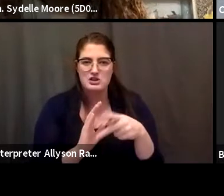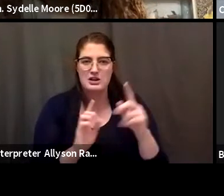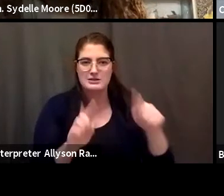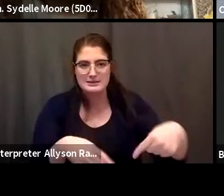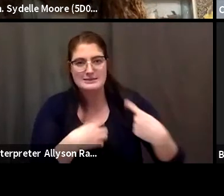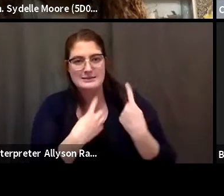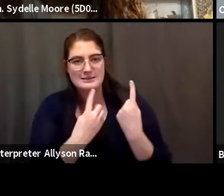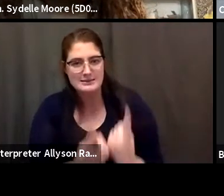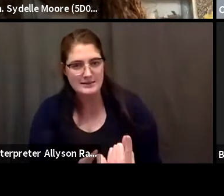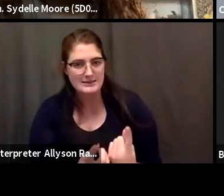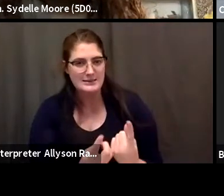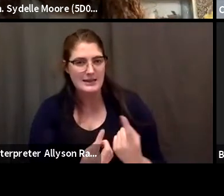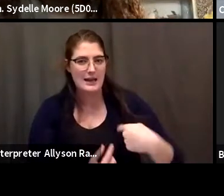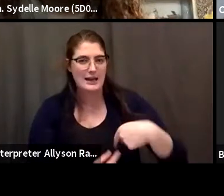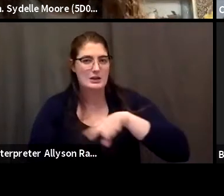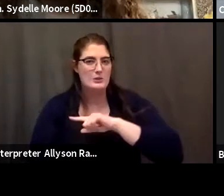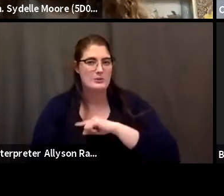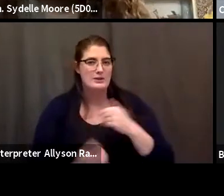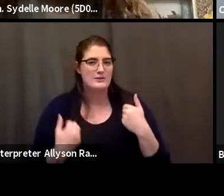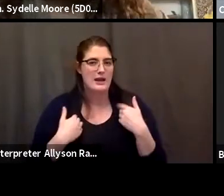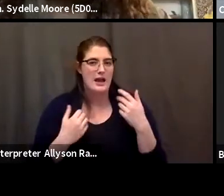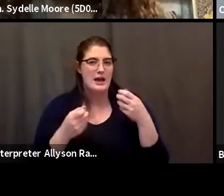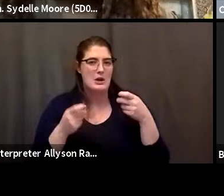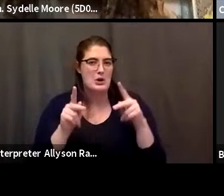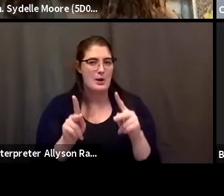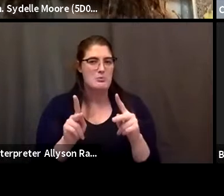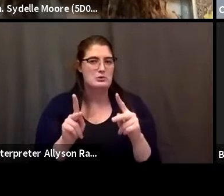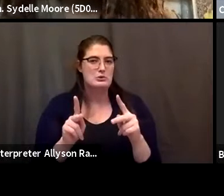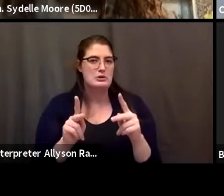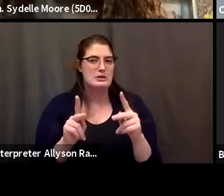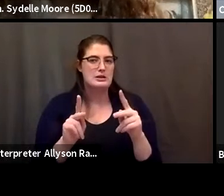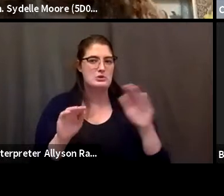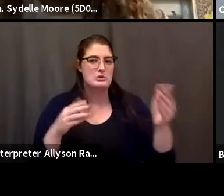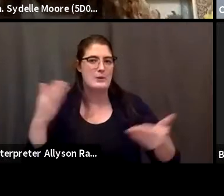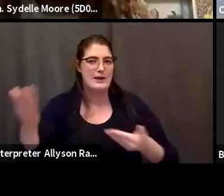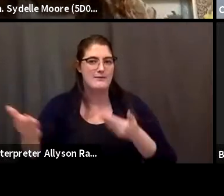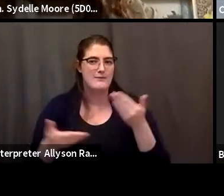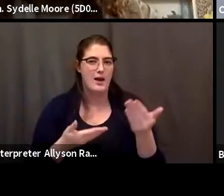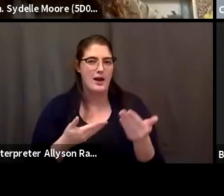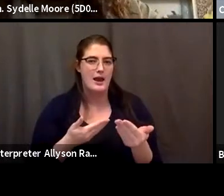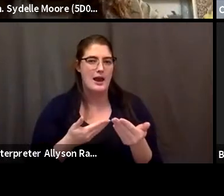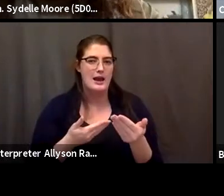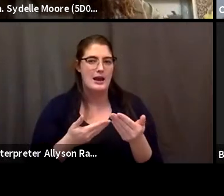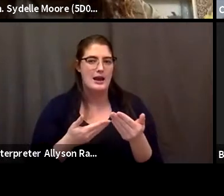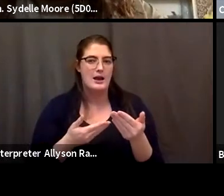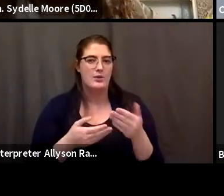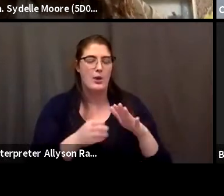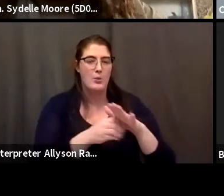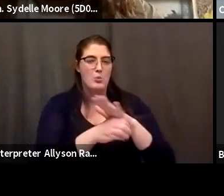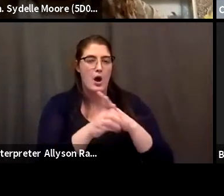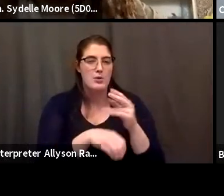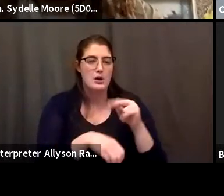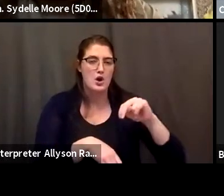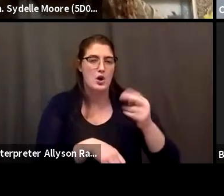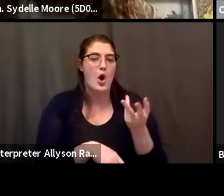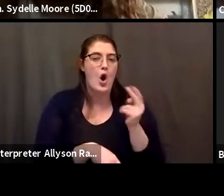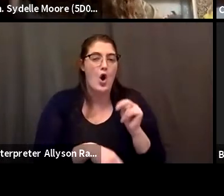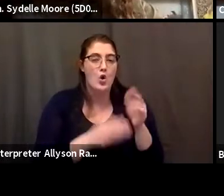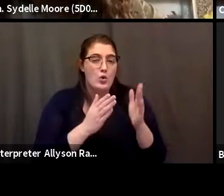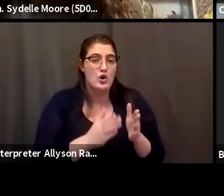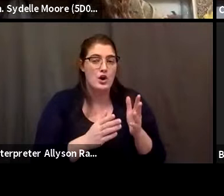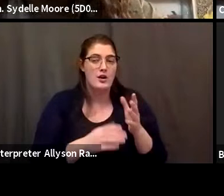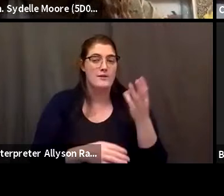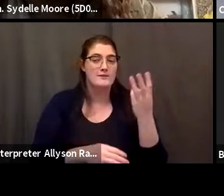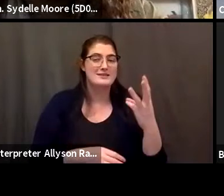then, I've had an opportunity to invite the property owner of 1638